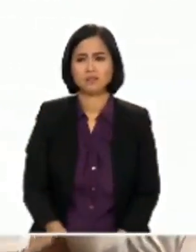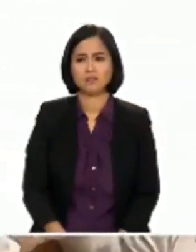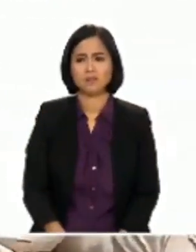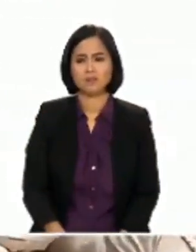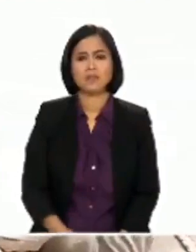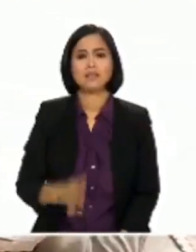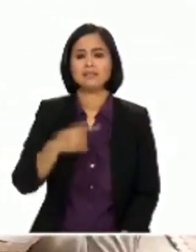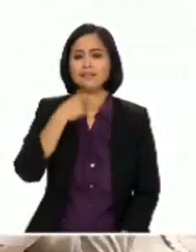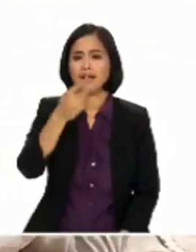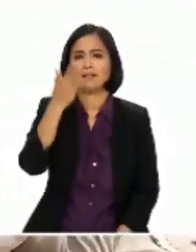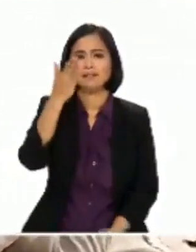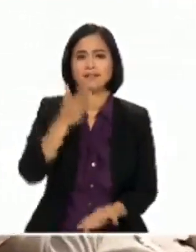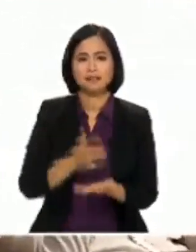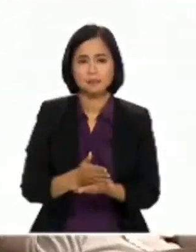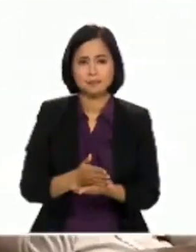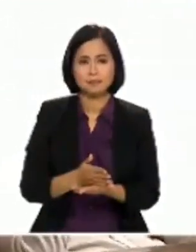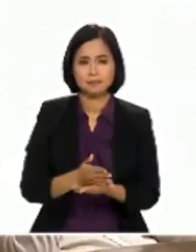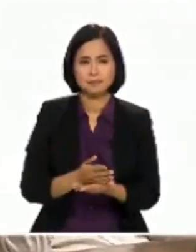stop.